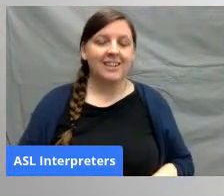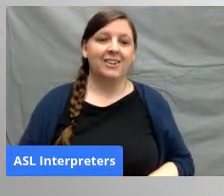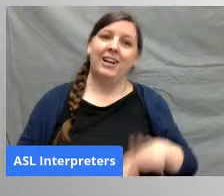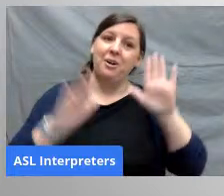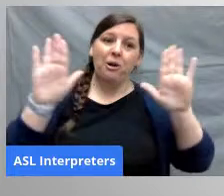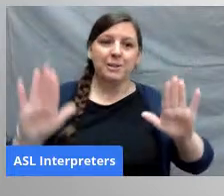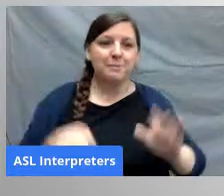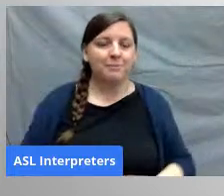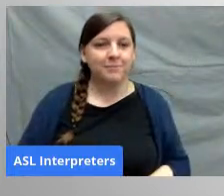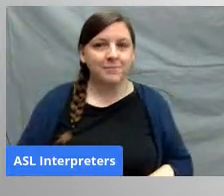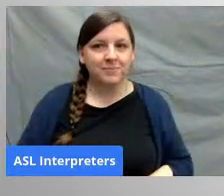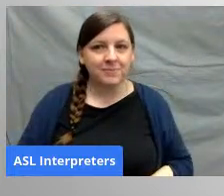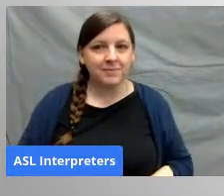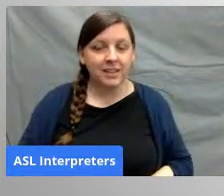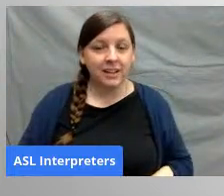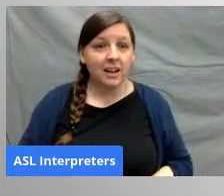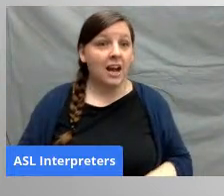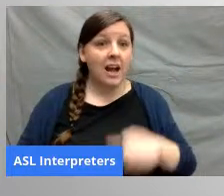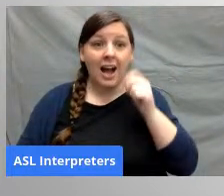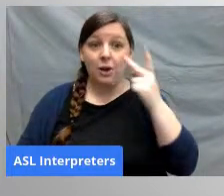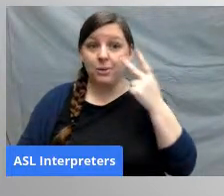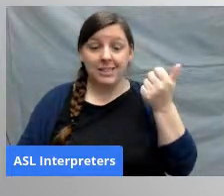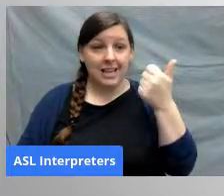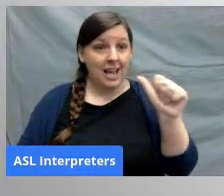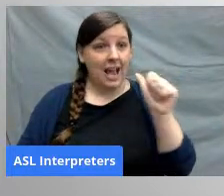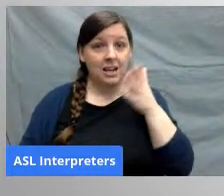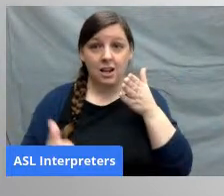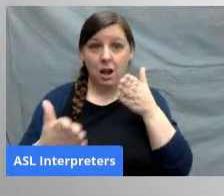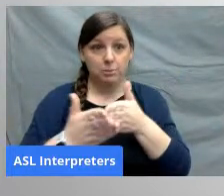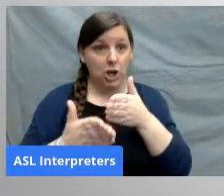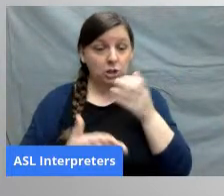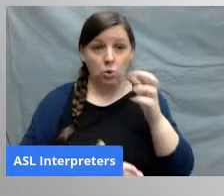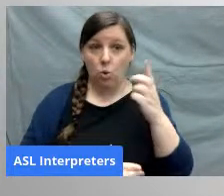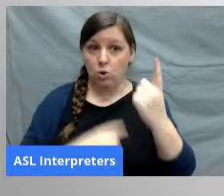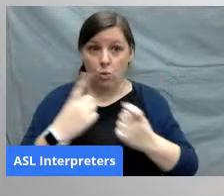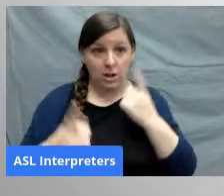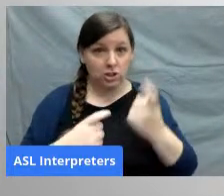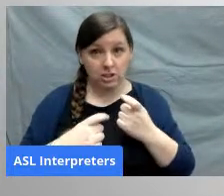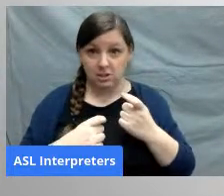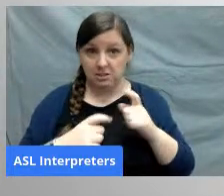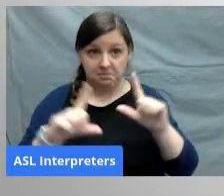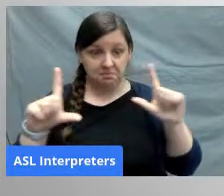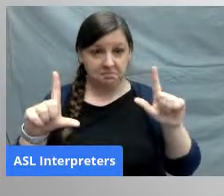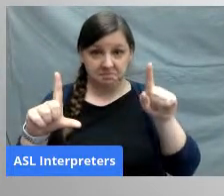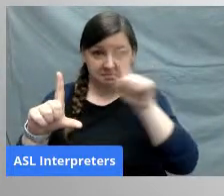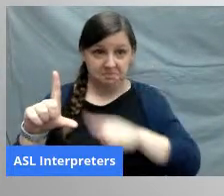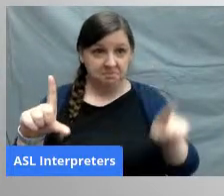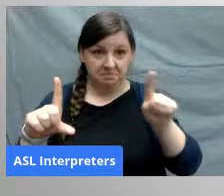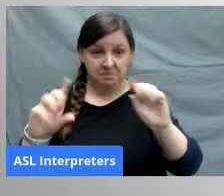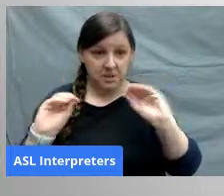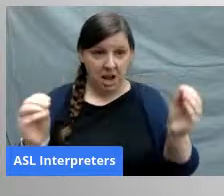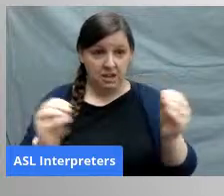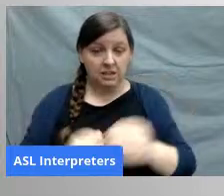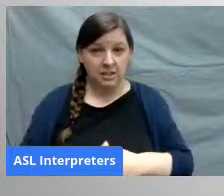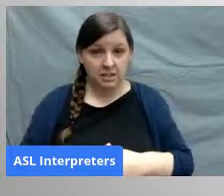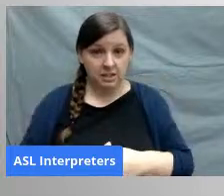Awesome. I don't see any objections or questions in my screen. So what that means is that